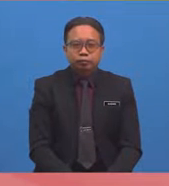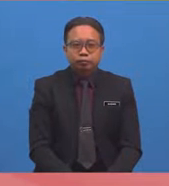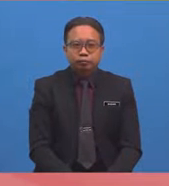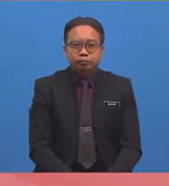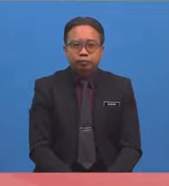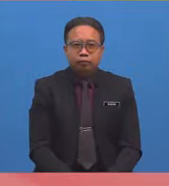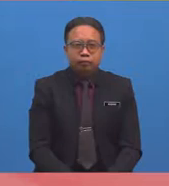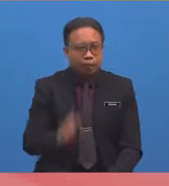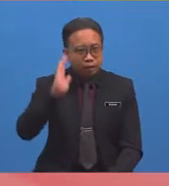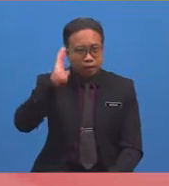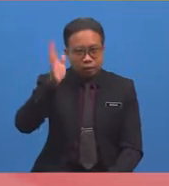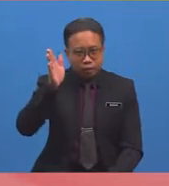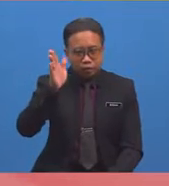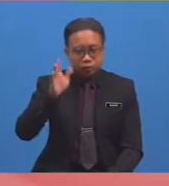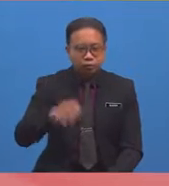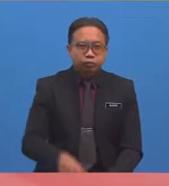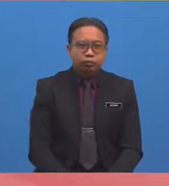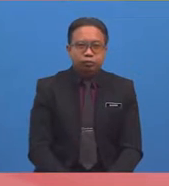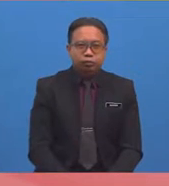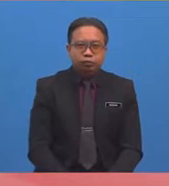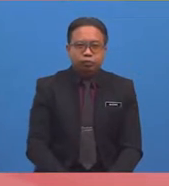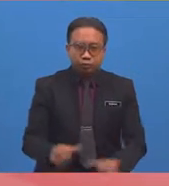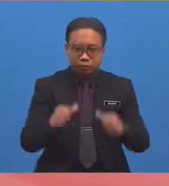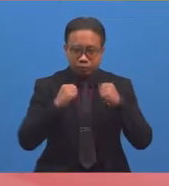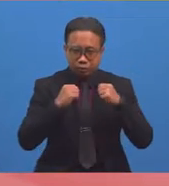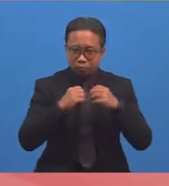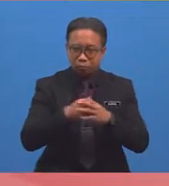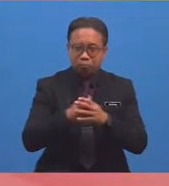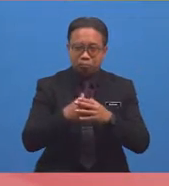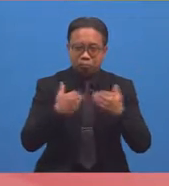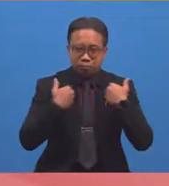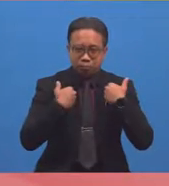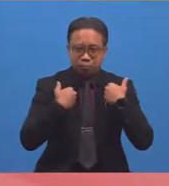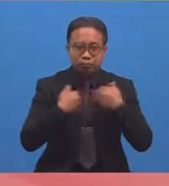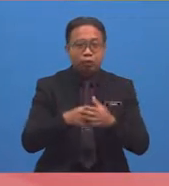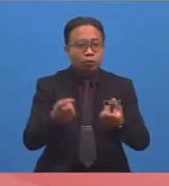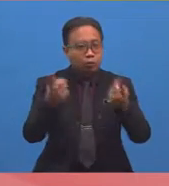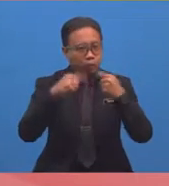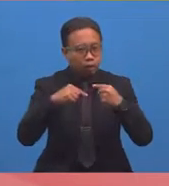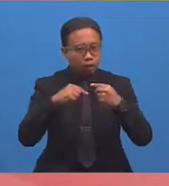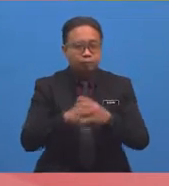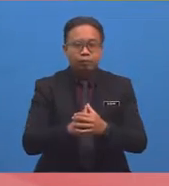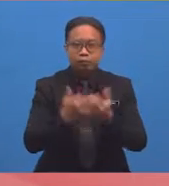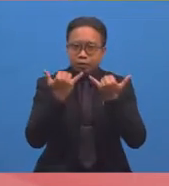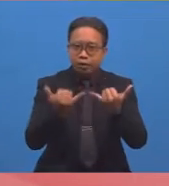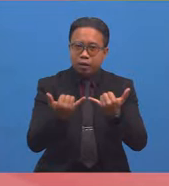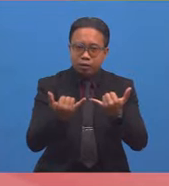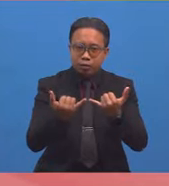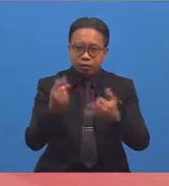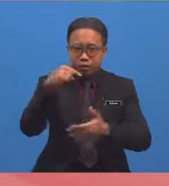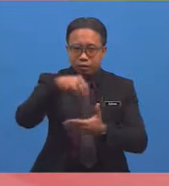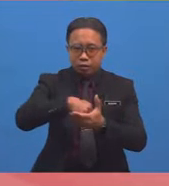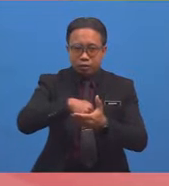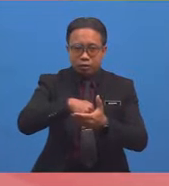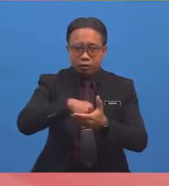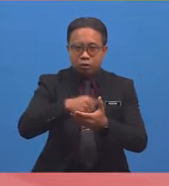Hello! Hello! I'm here! I'm Gram here! Whiz. Hi Gram Whiz, welcome back! So now, in this